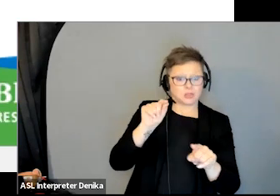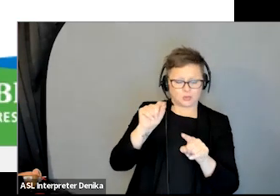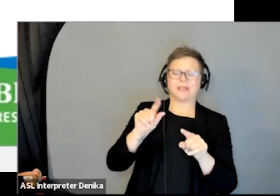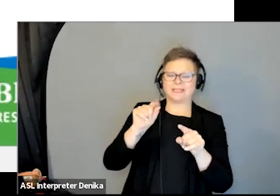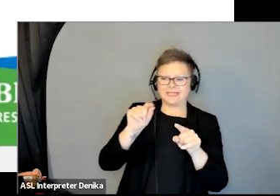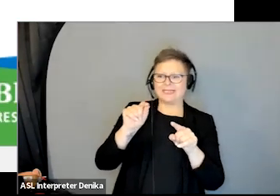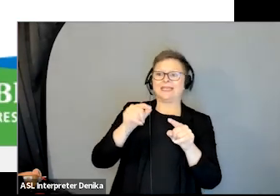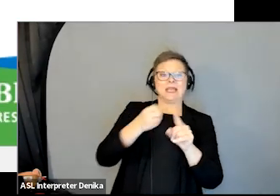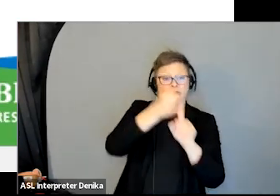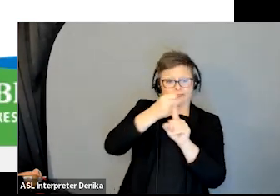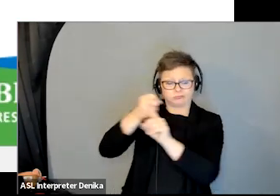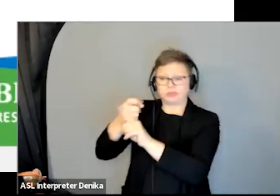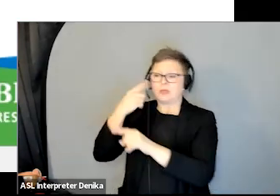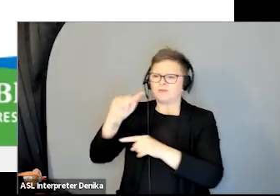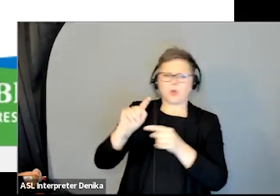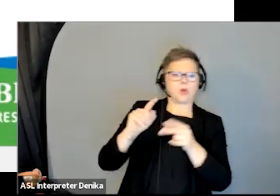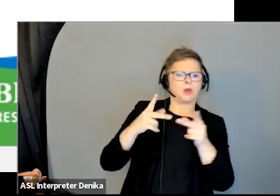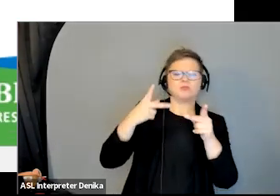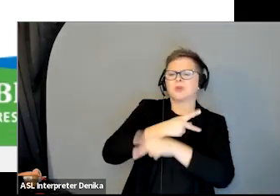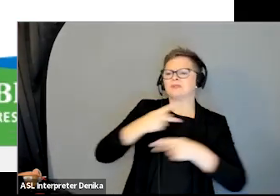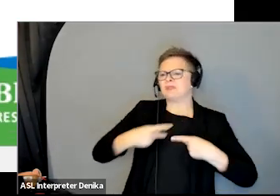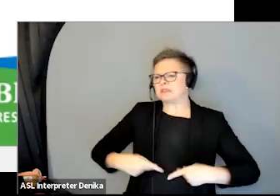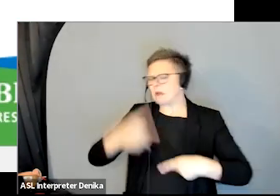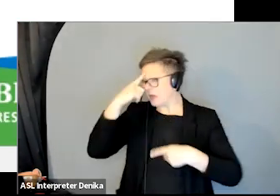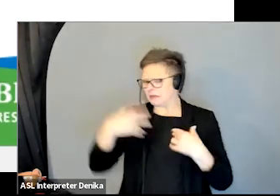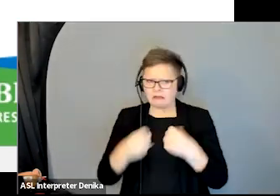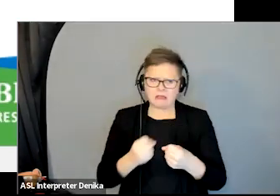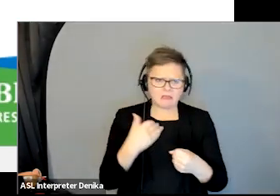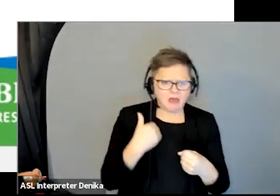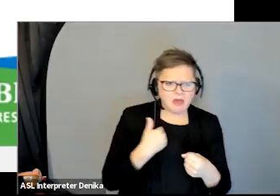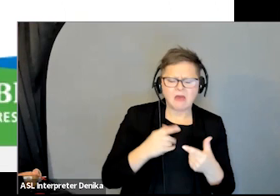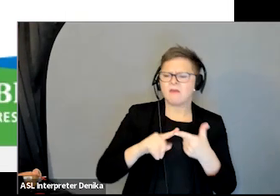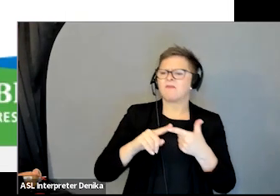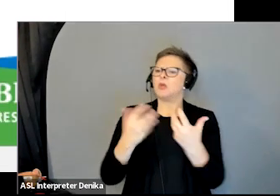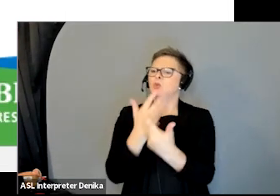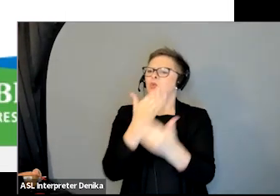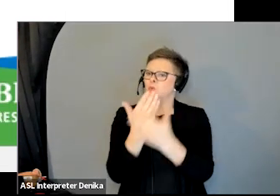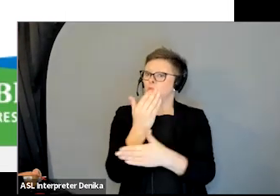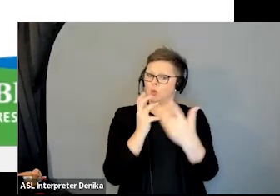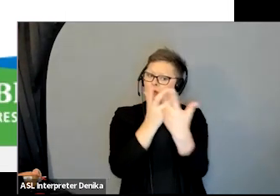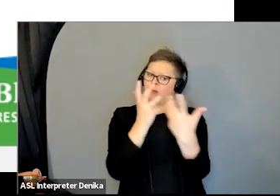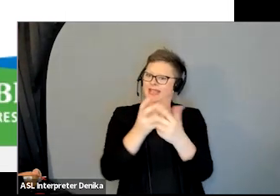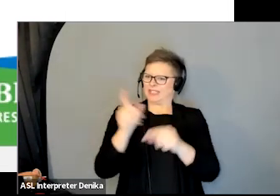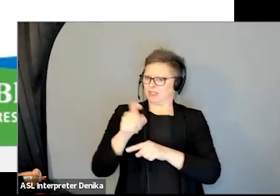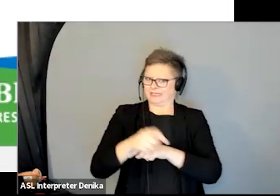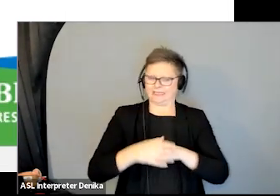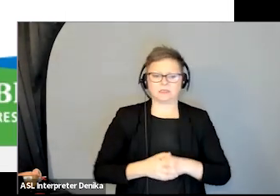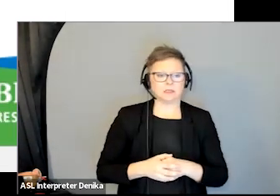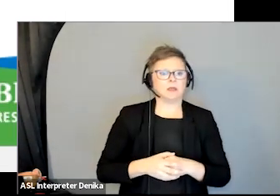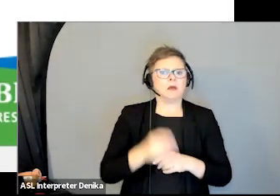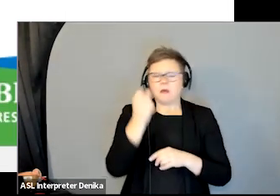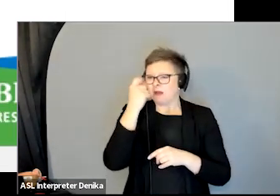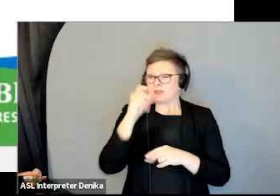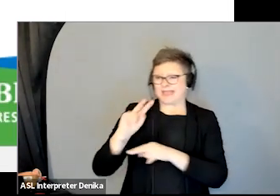with disabilities. These included worsened physical and mental health and new accommodation needs. So focusing on the